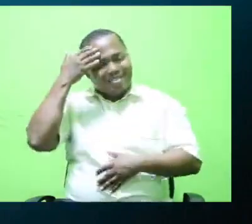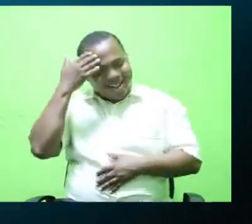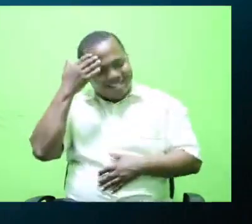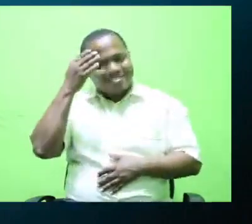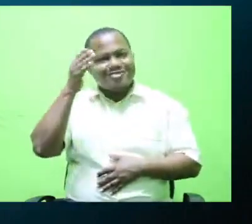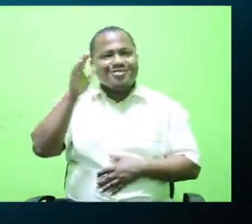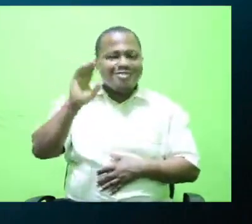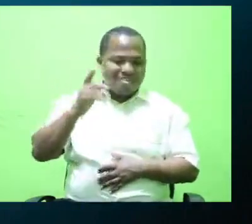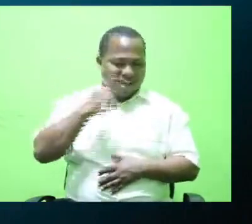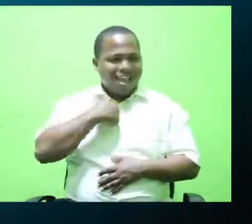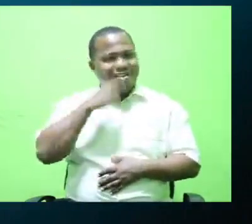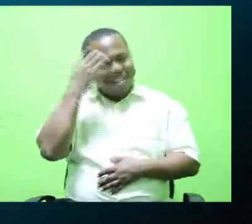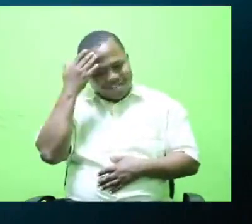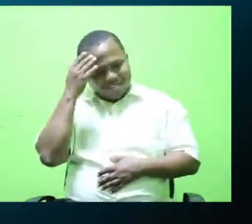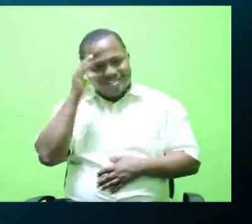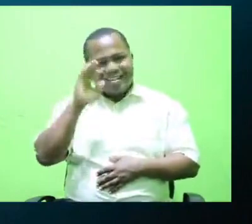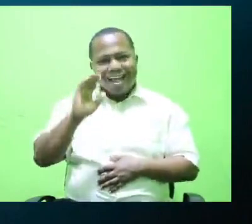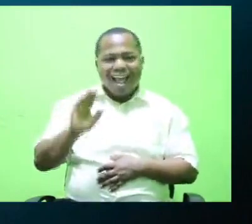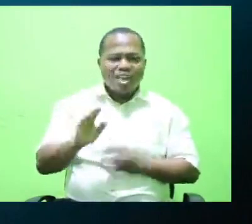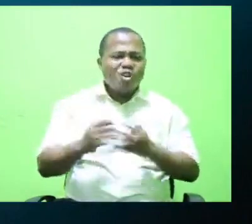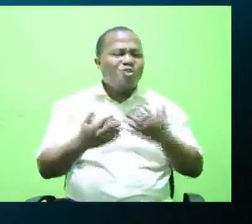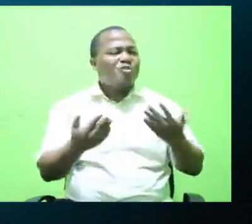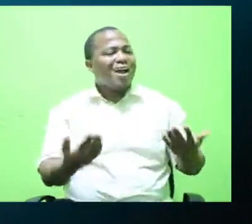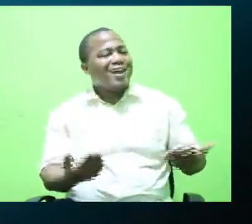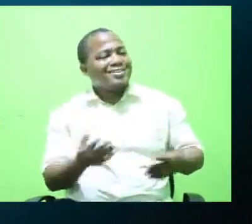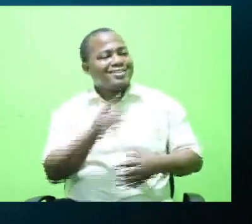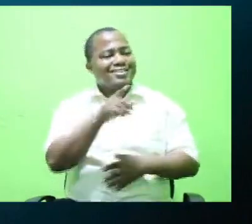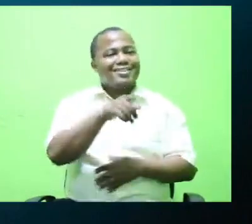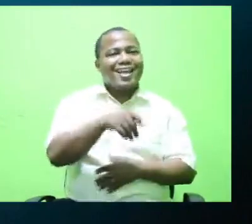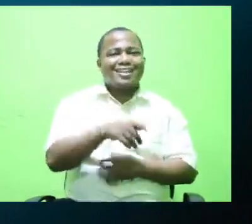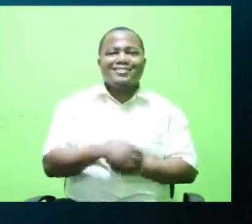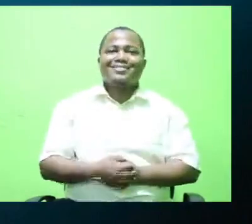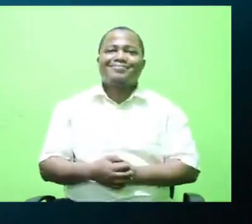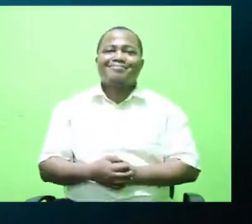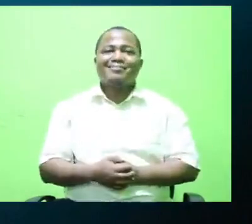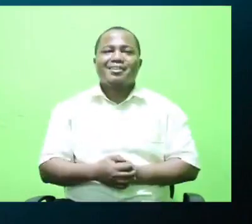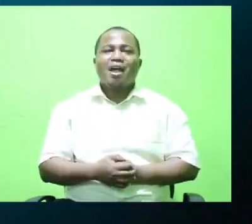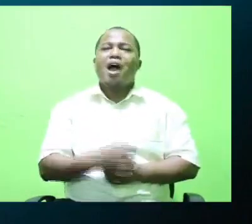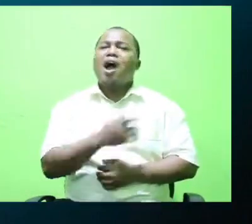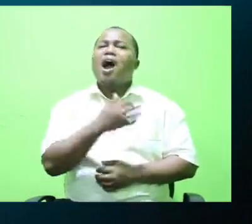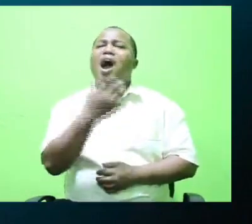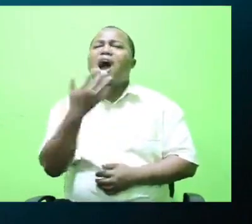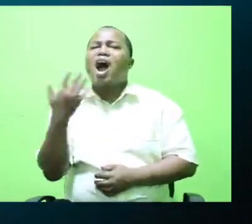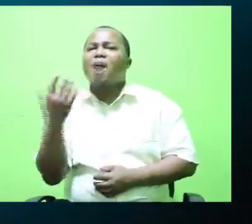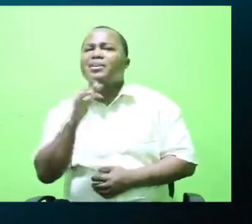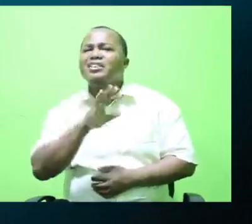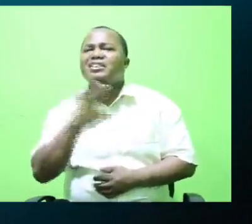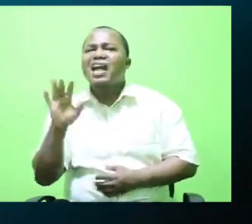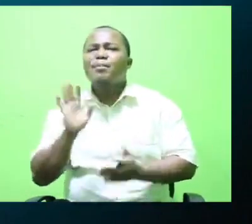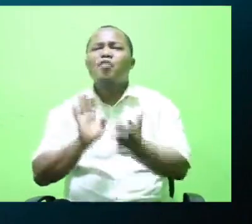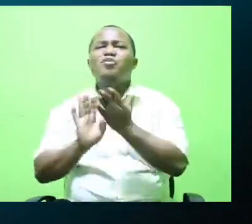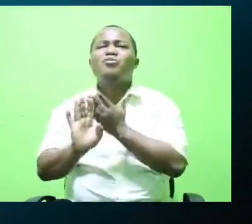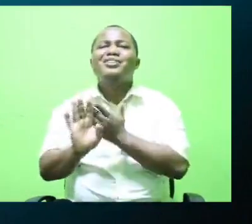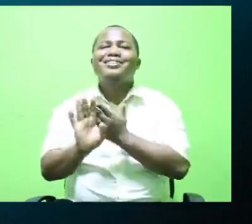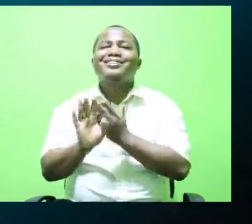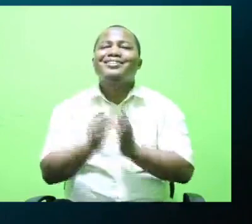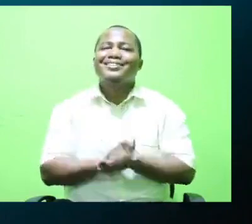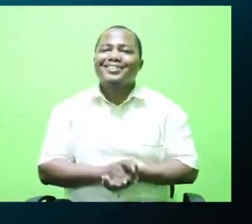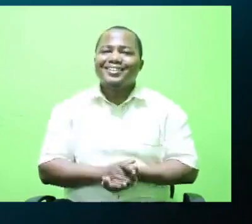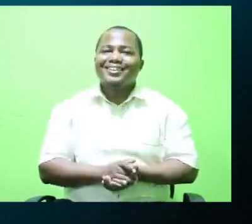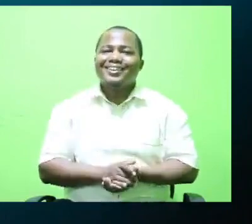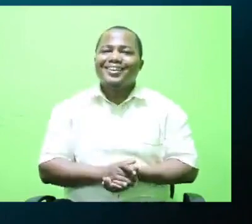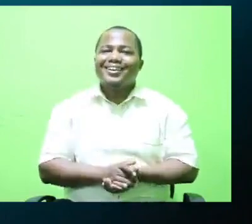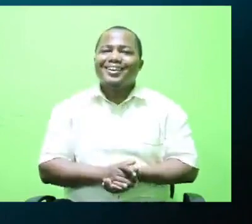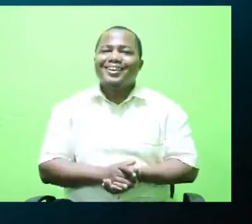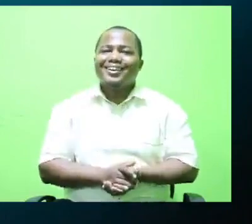I want to know. What is that? How many types of immunity.